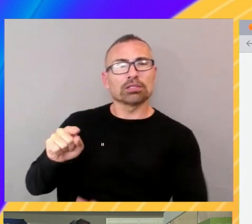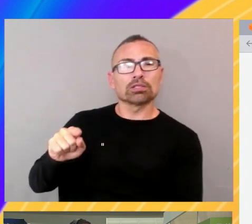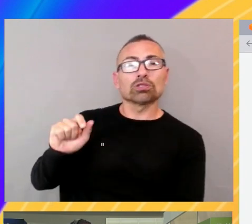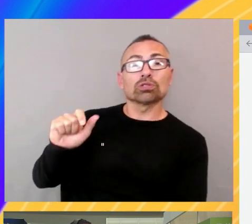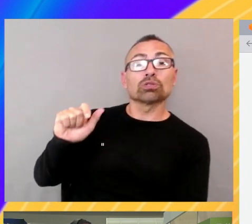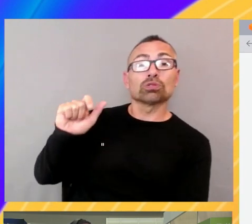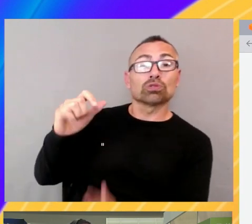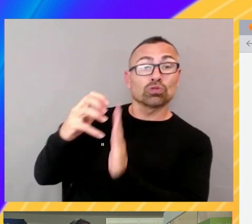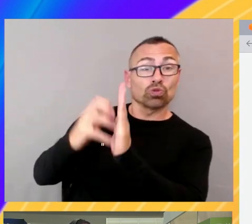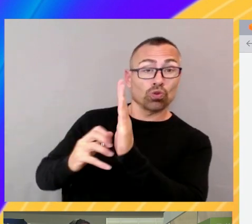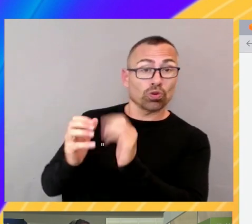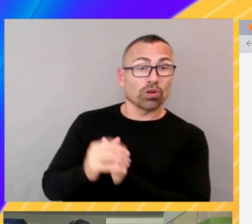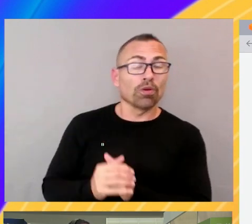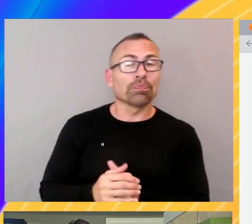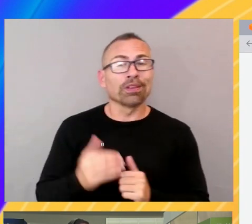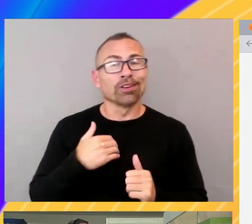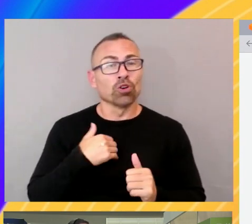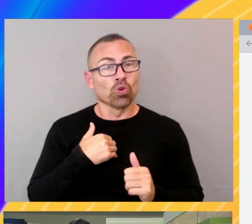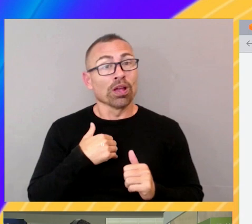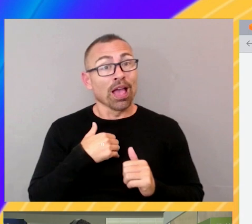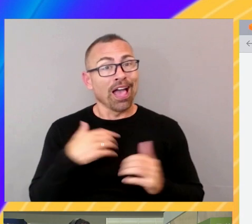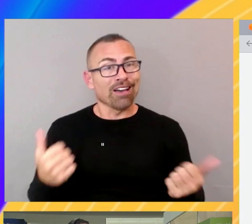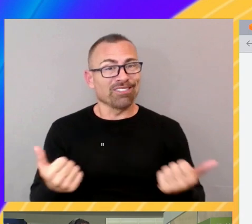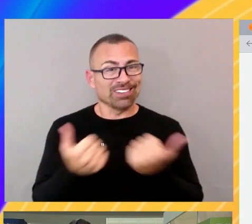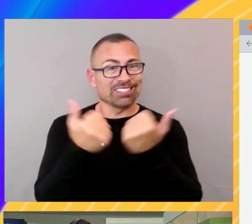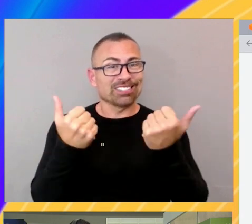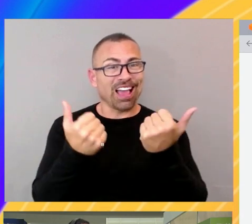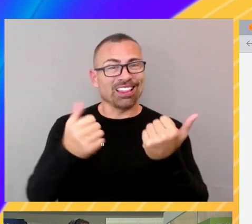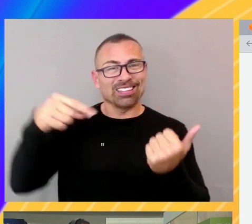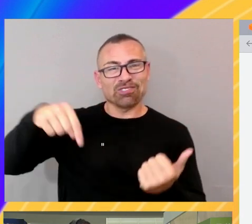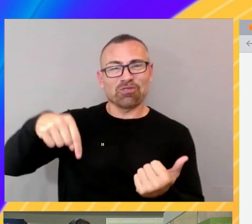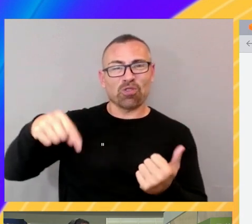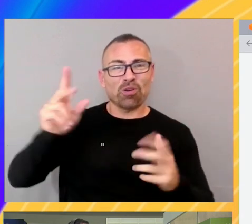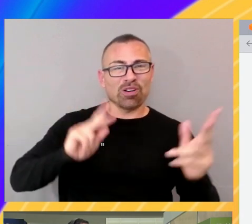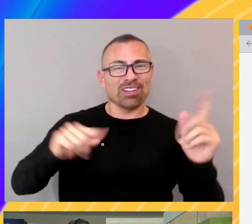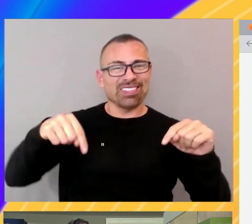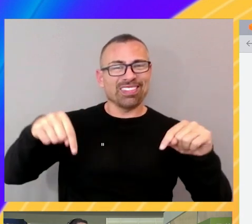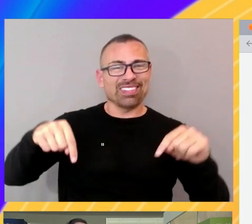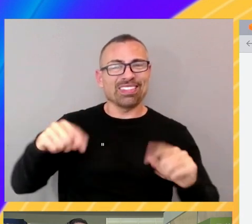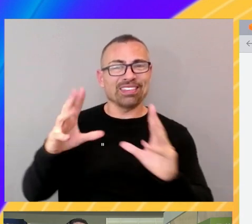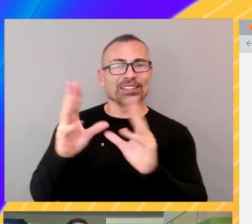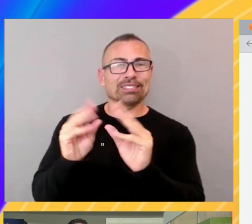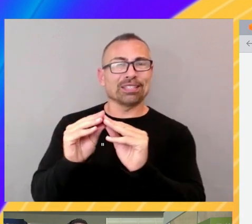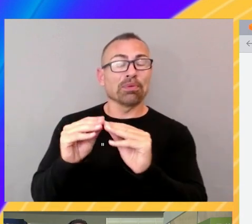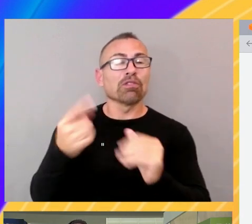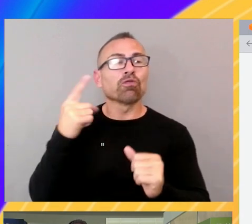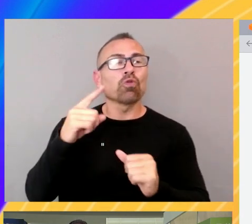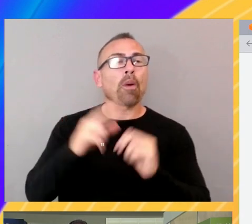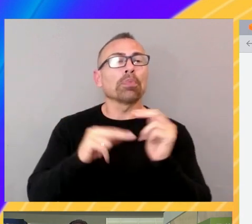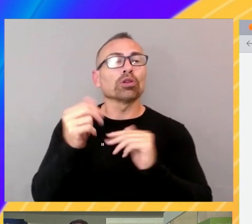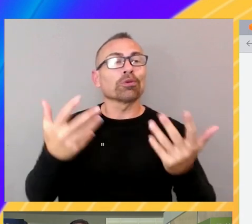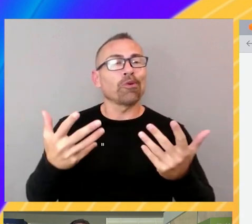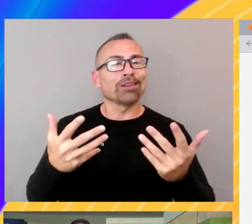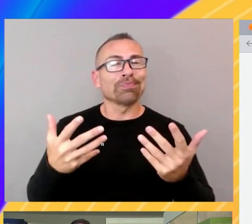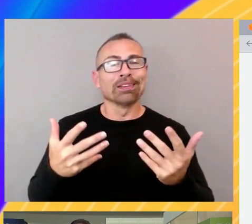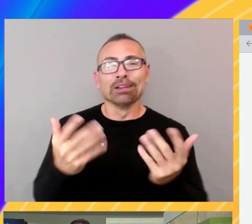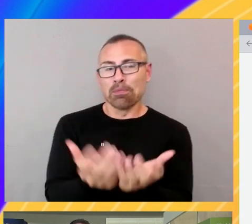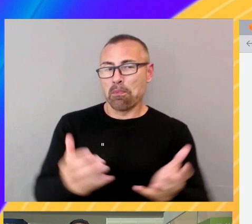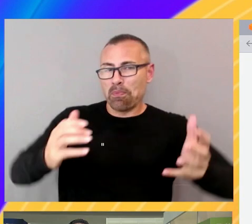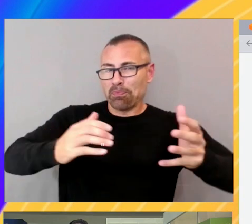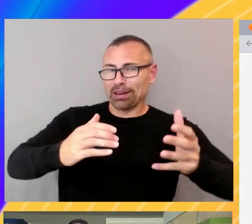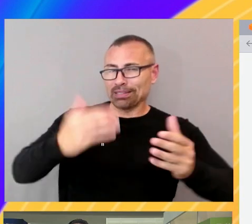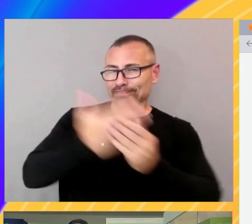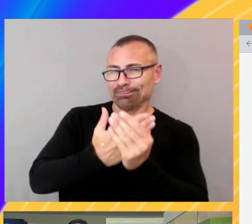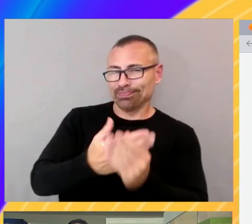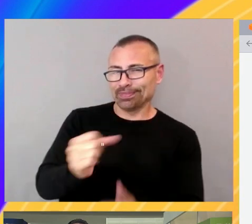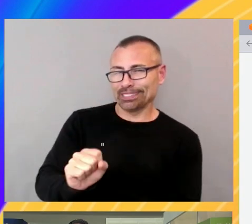CodeWhisperer specifically for the summits to build S3 buckets. Yeah, so we have challenges for every single one of these